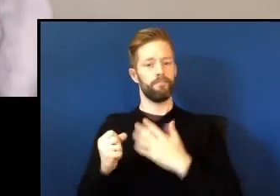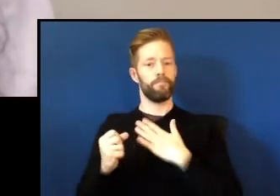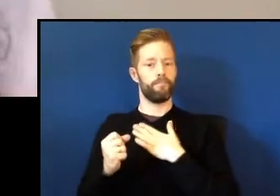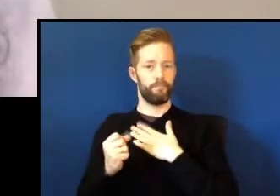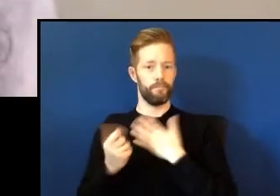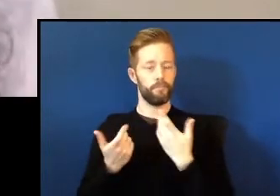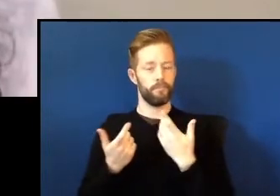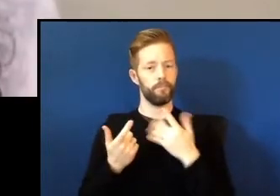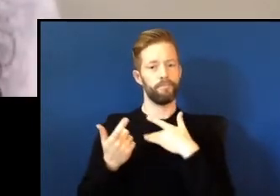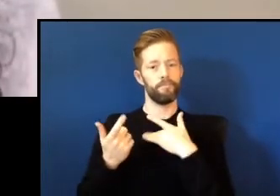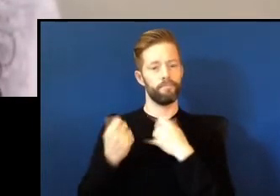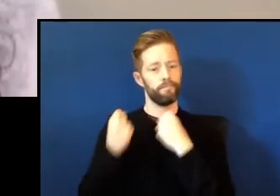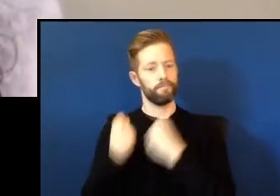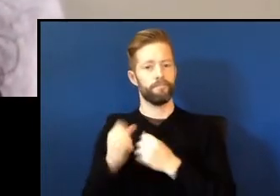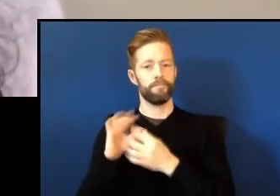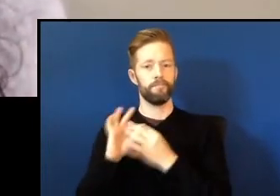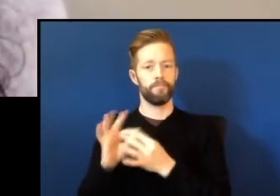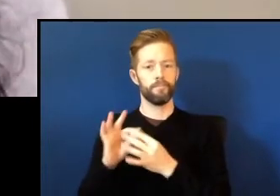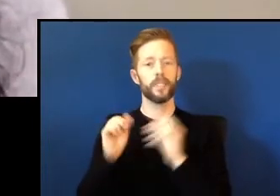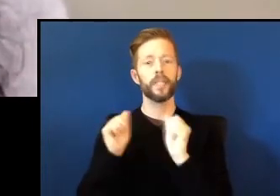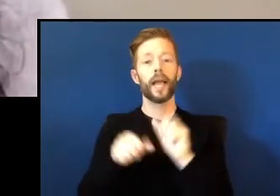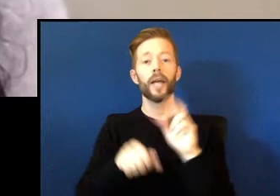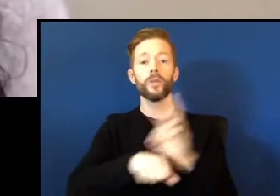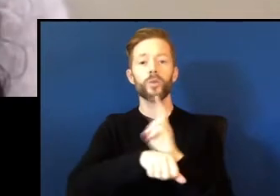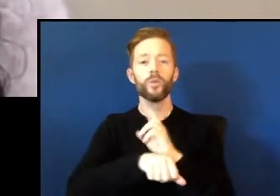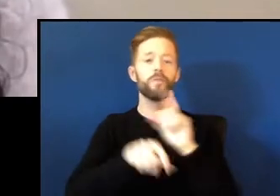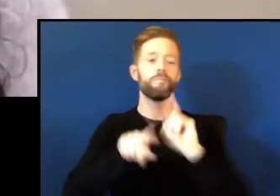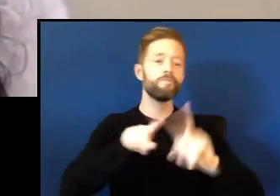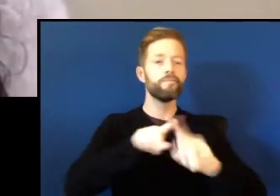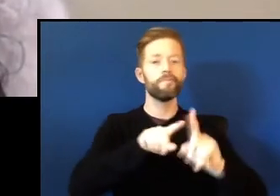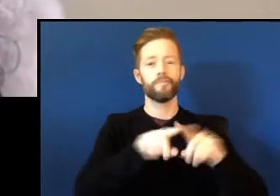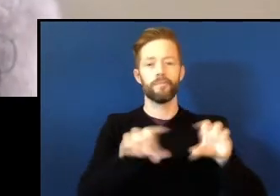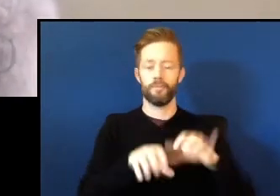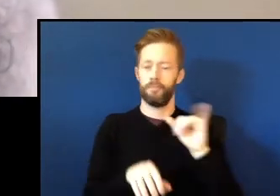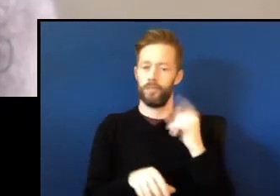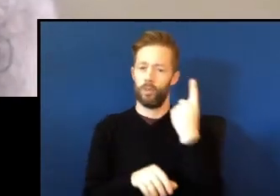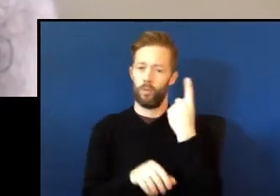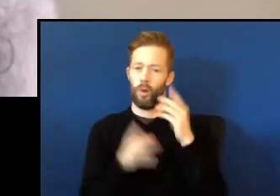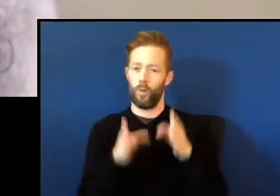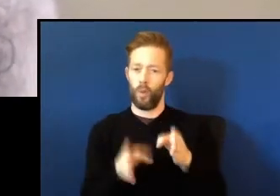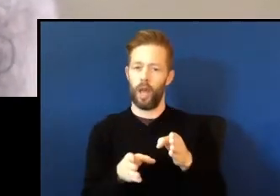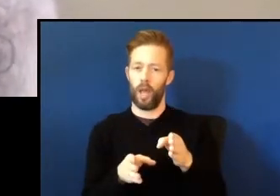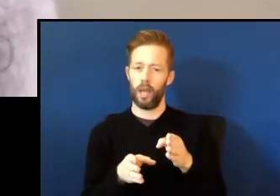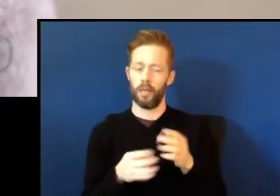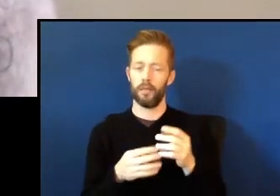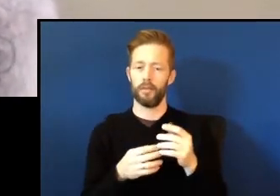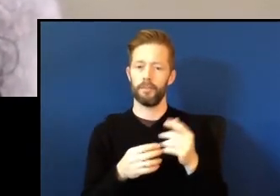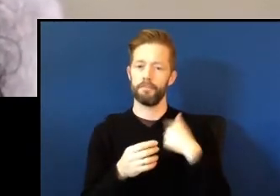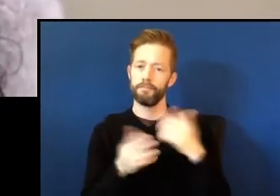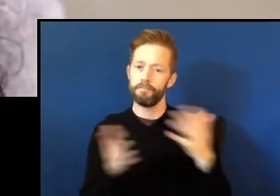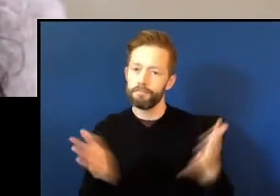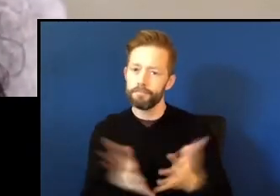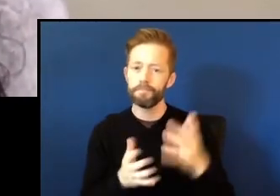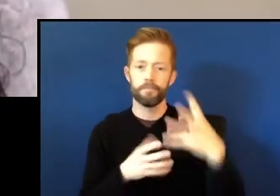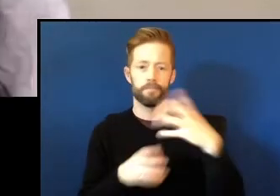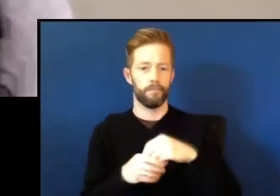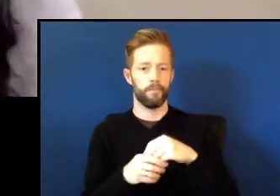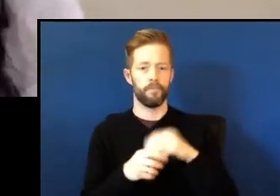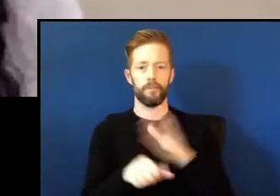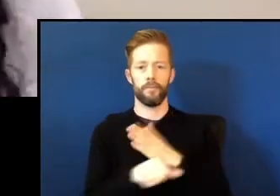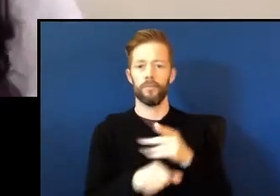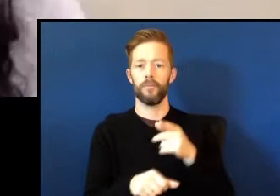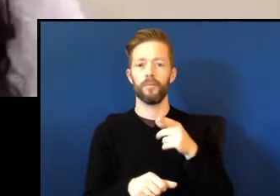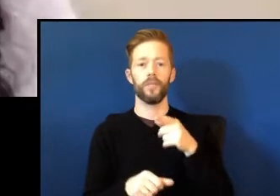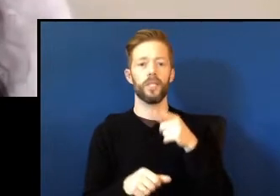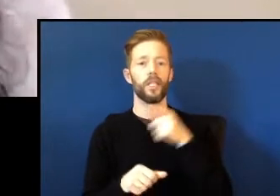with. And that they can use with different activities. So that's one way that I get them to participate in music. They know they